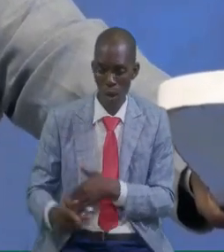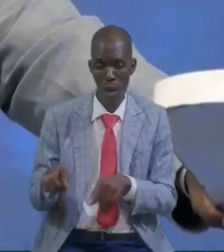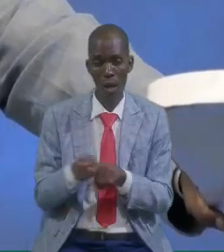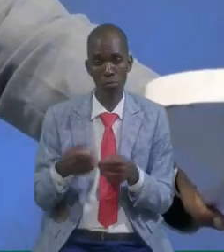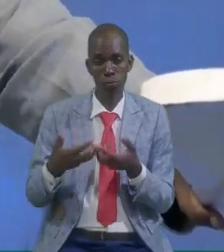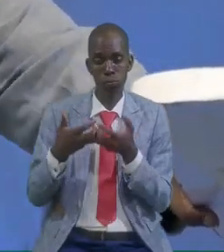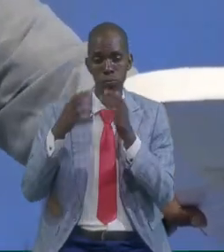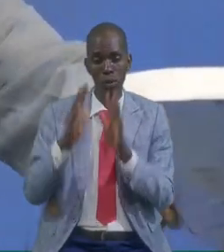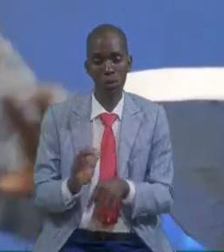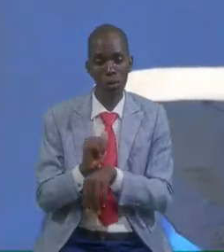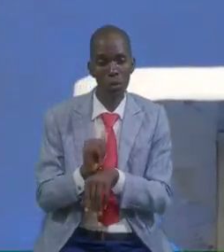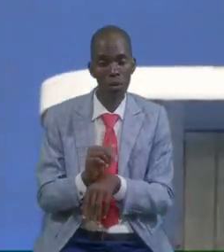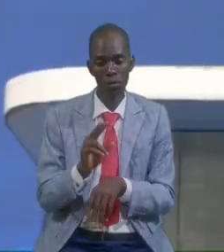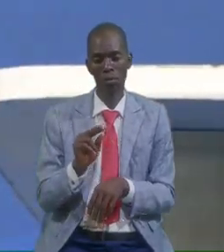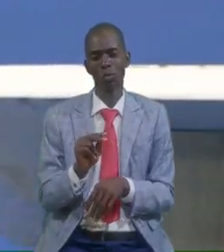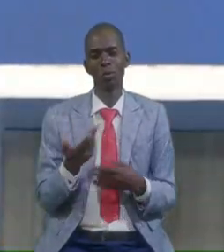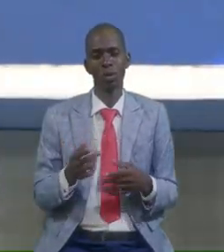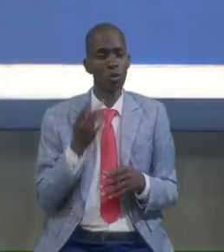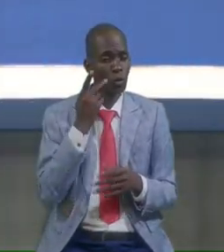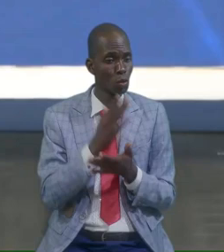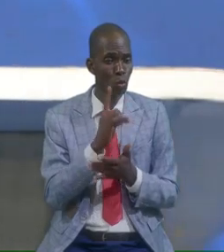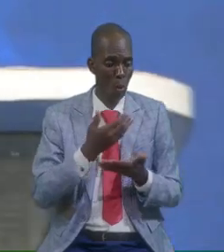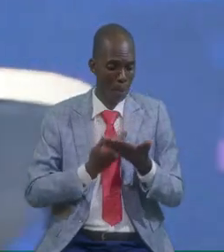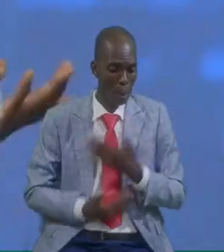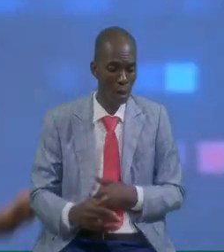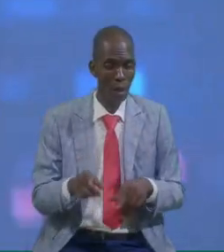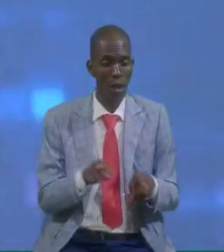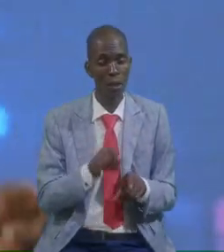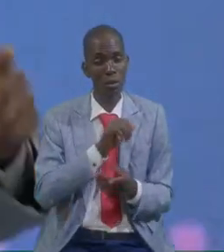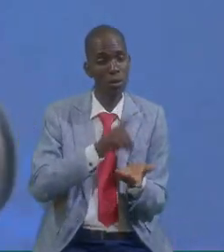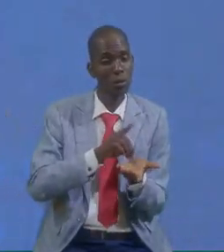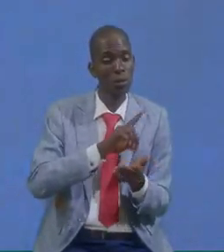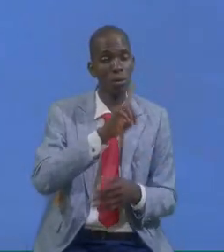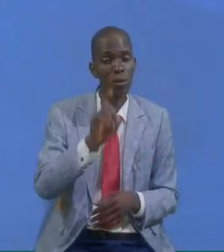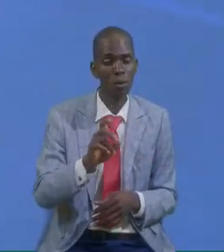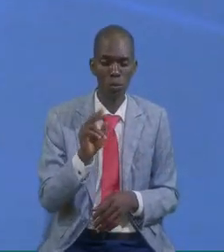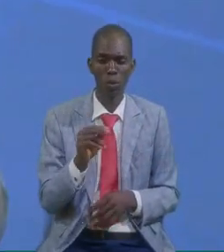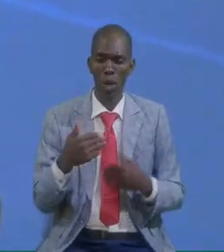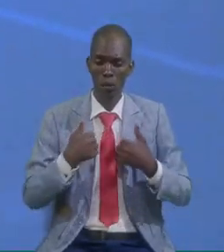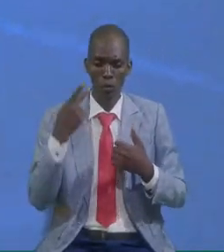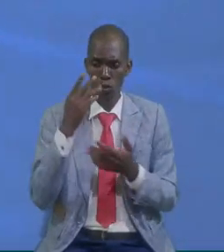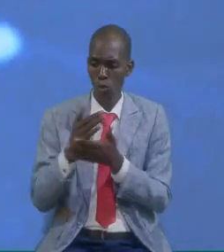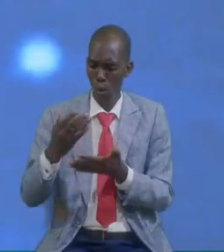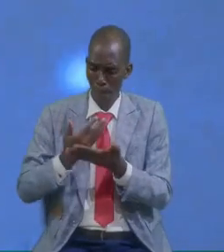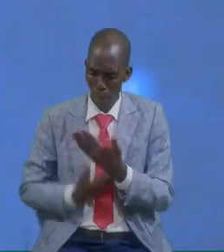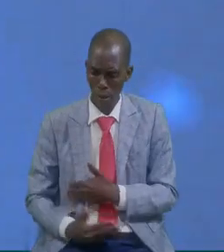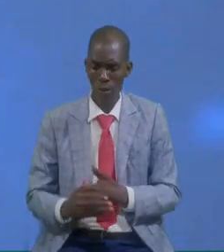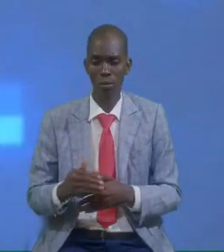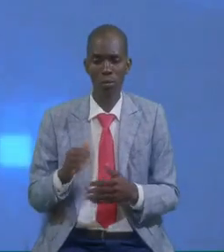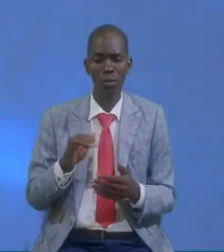a doctor? No. Somebody born a pilot? No. We